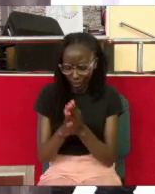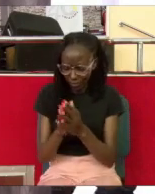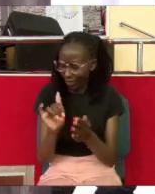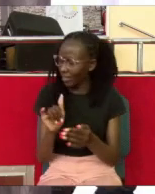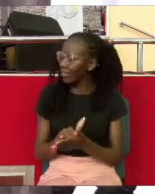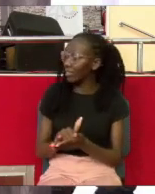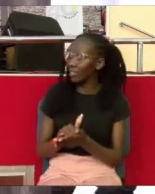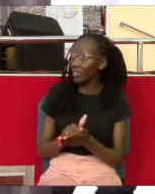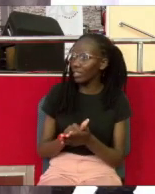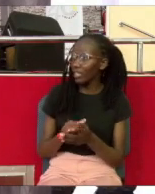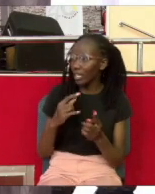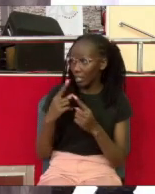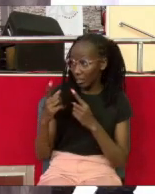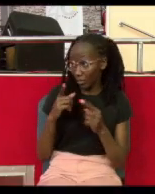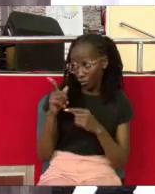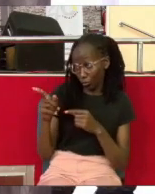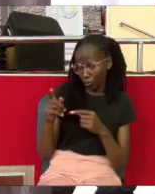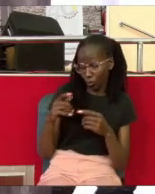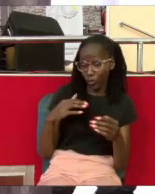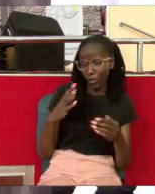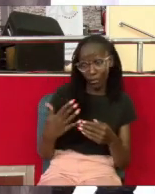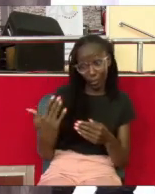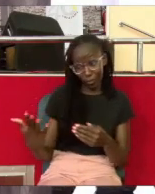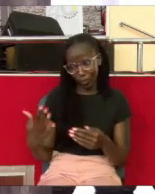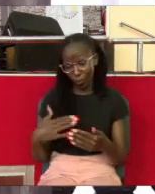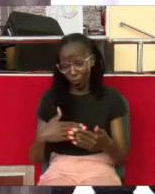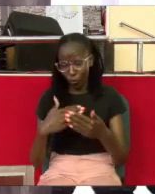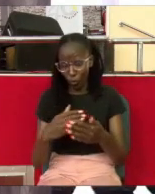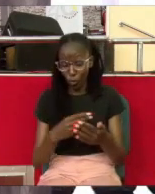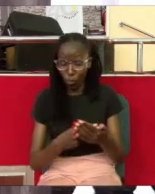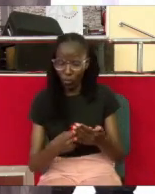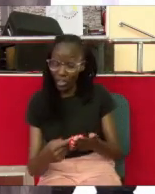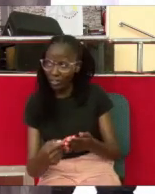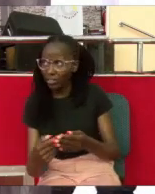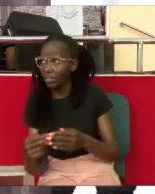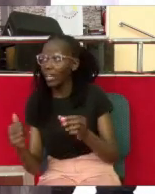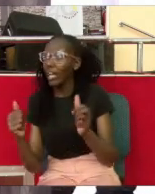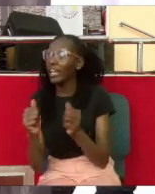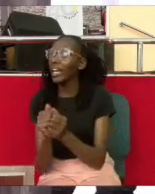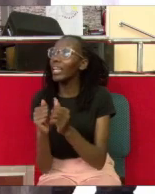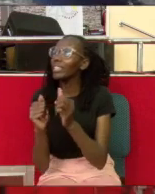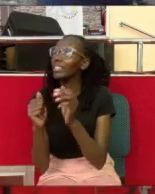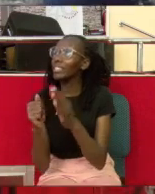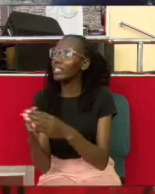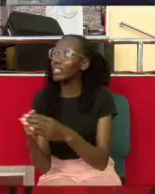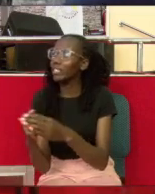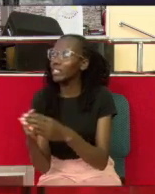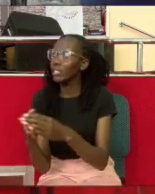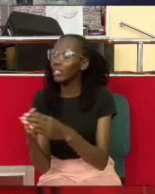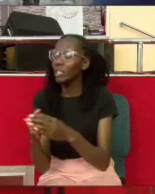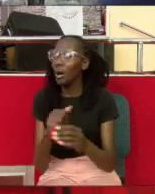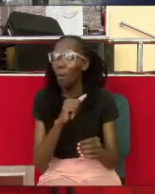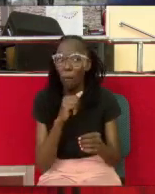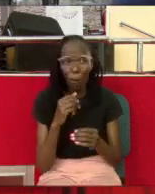it tells you something before we go to the verse 19. It says that Samuel was